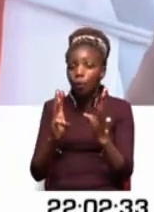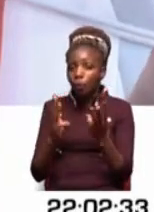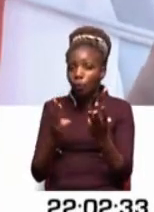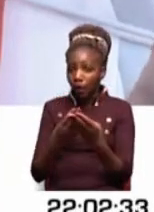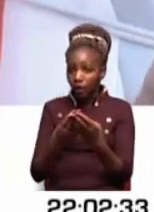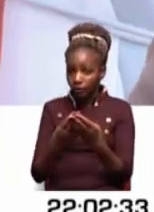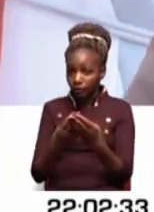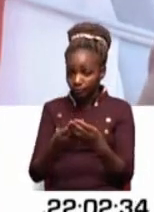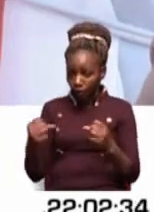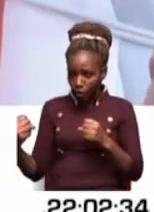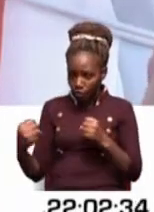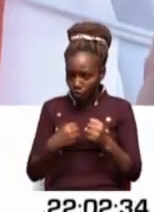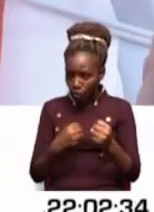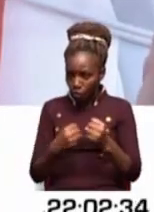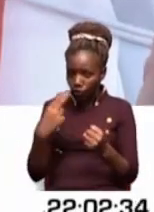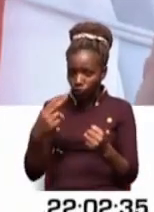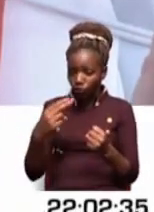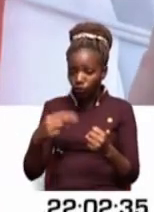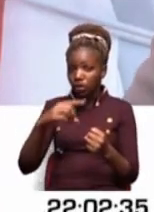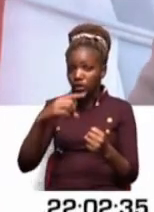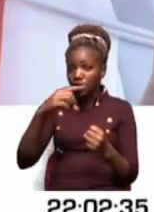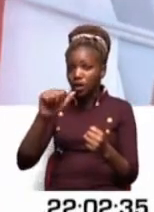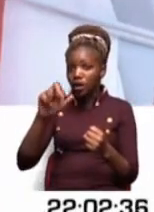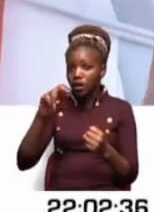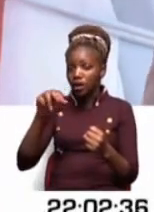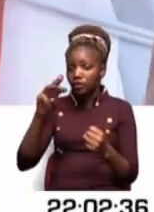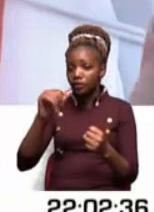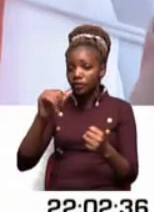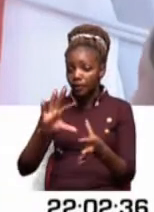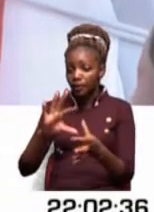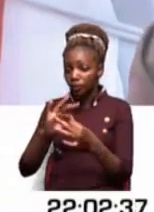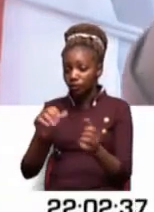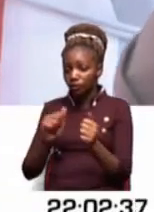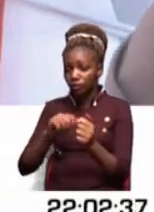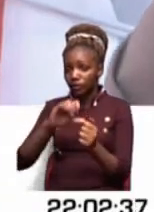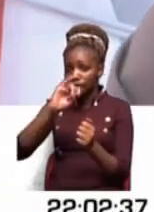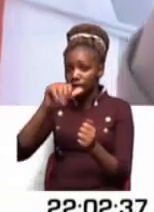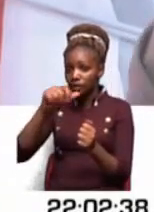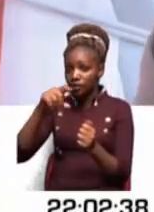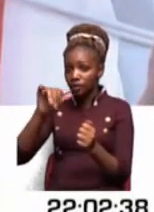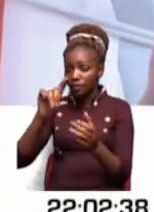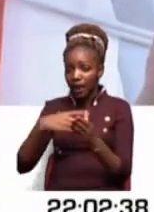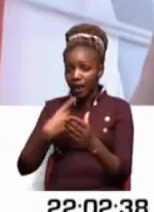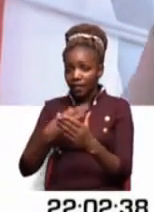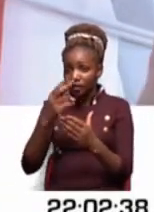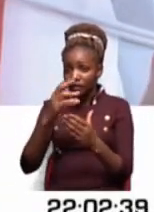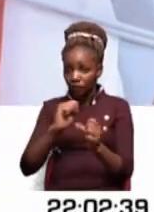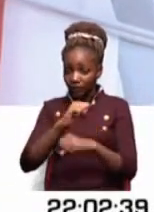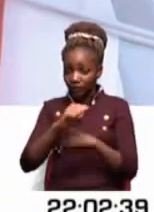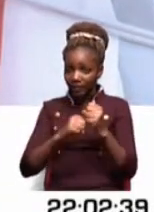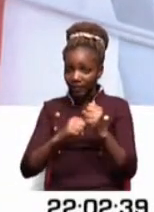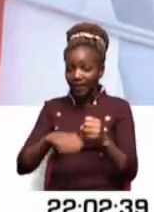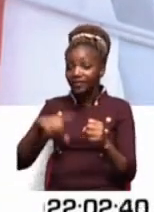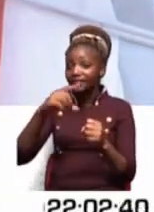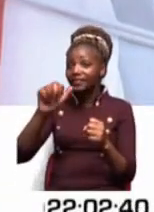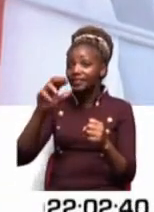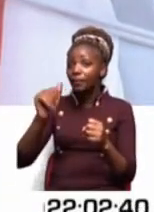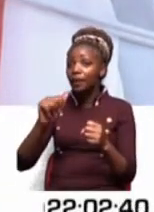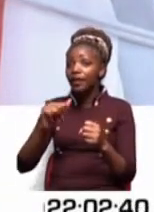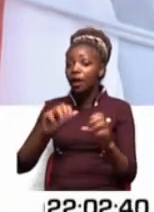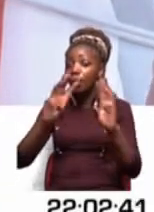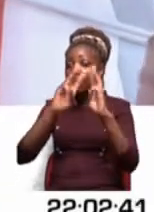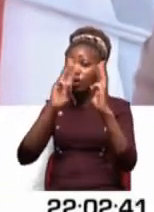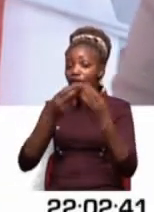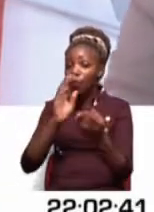were bombed to powder, kabisa. And in 20 years, Germany was a world power because of the culture of